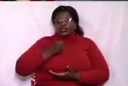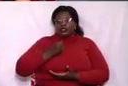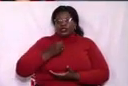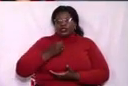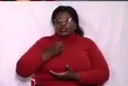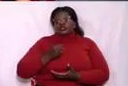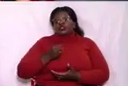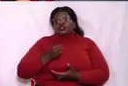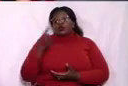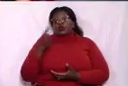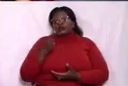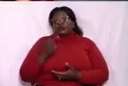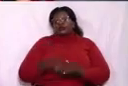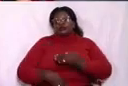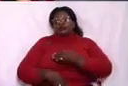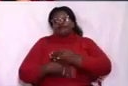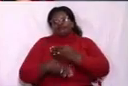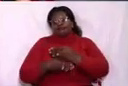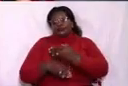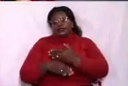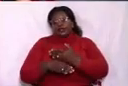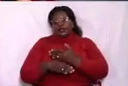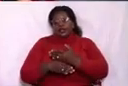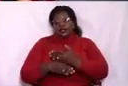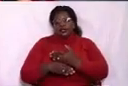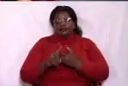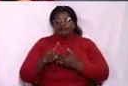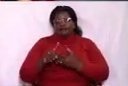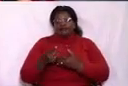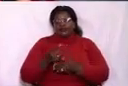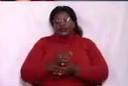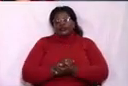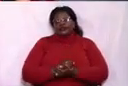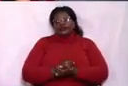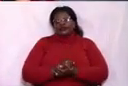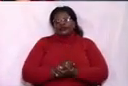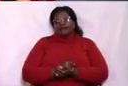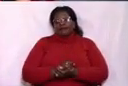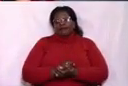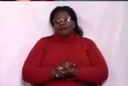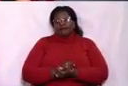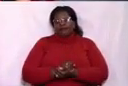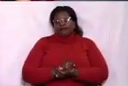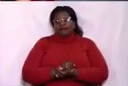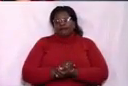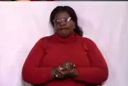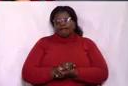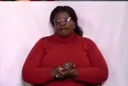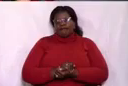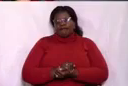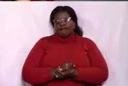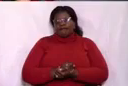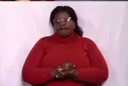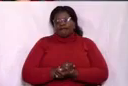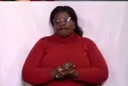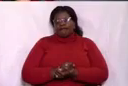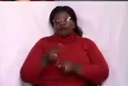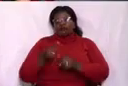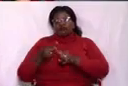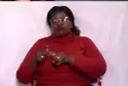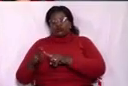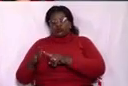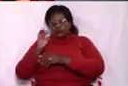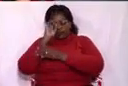of the ads when necessary. All right. Now, is it easier to get